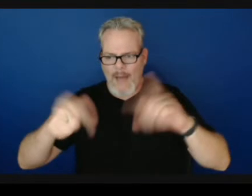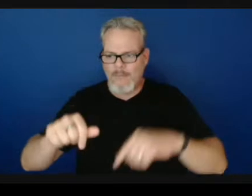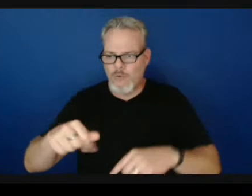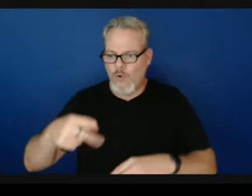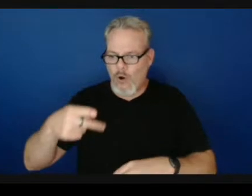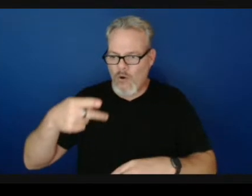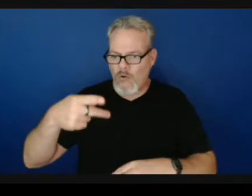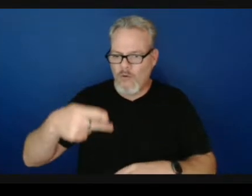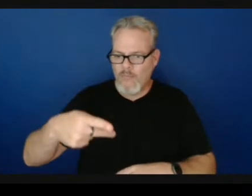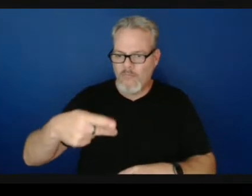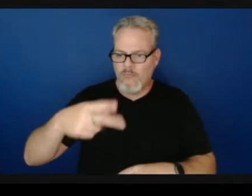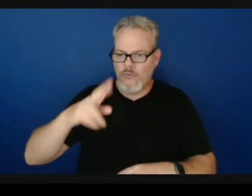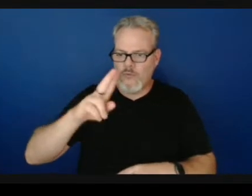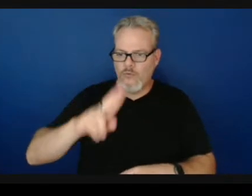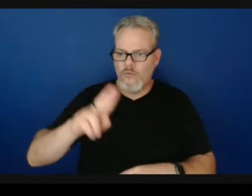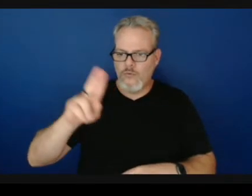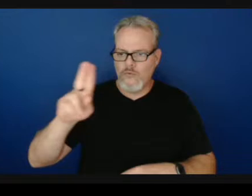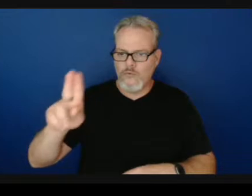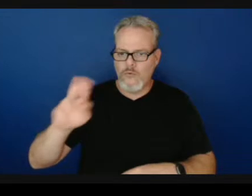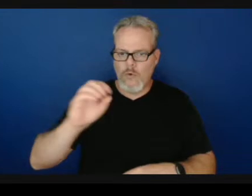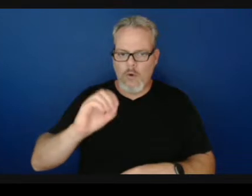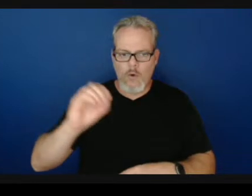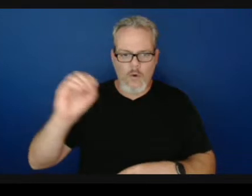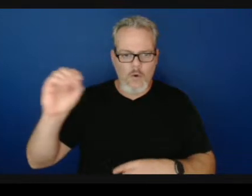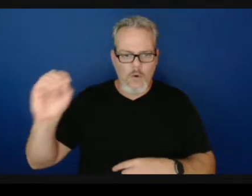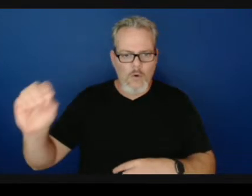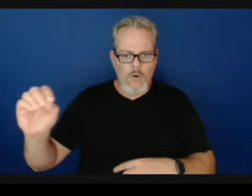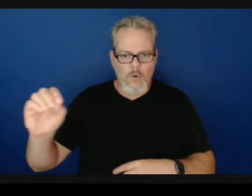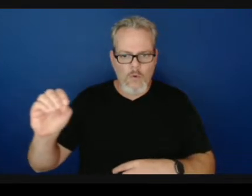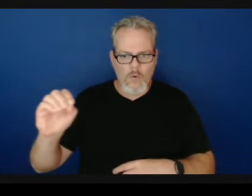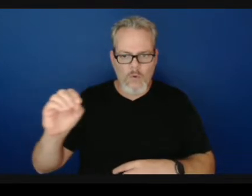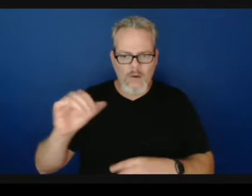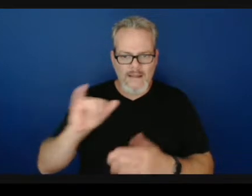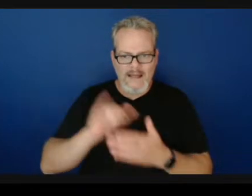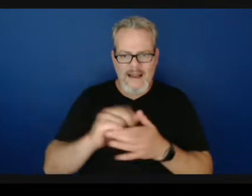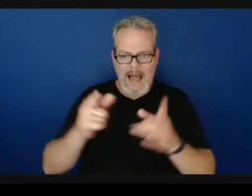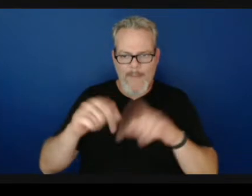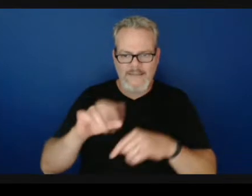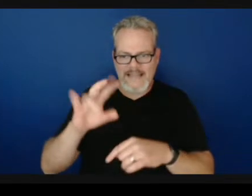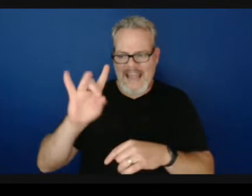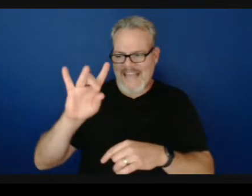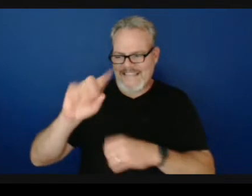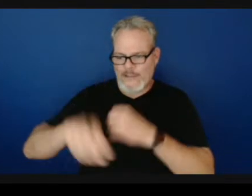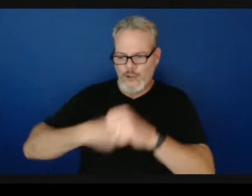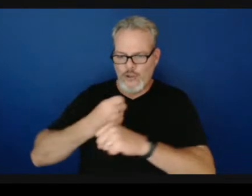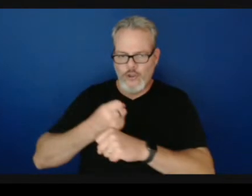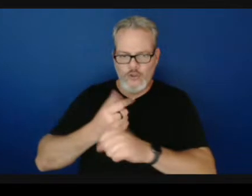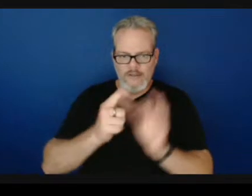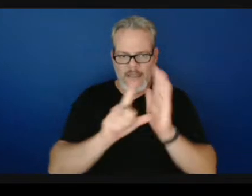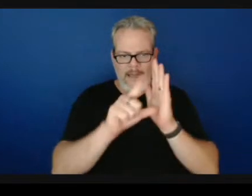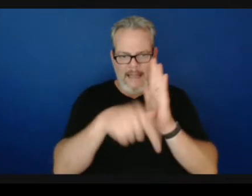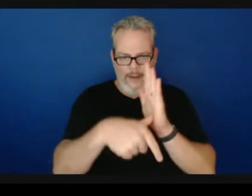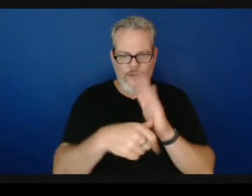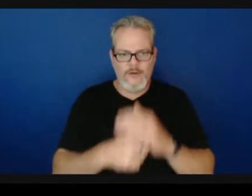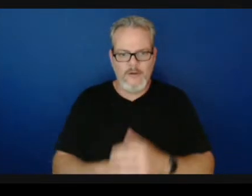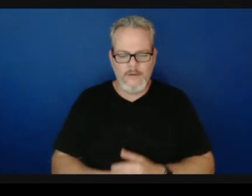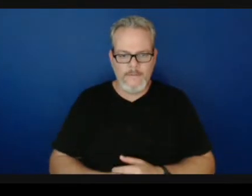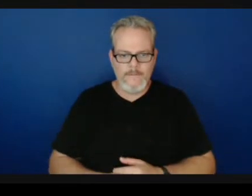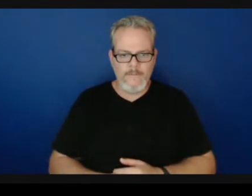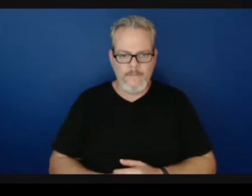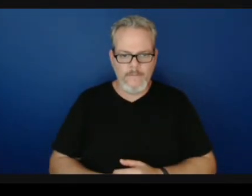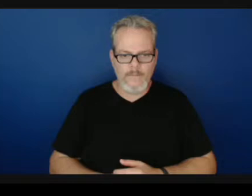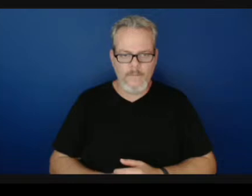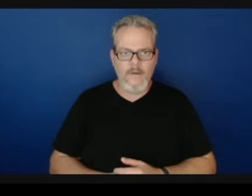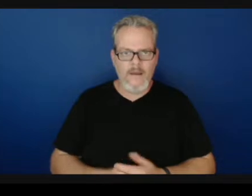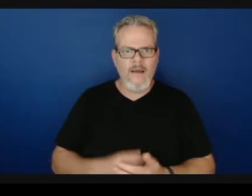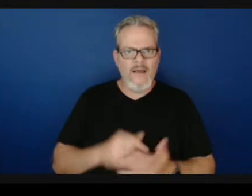many years for that to happen, 8 years after that 7.7 event. But that's something that's fairly well